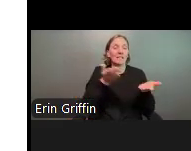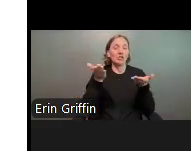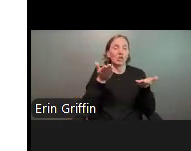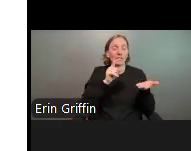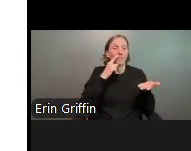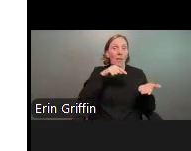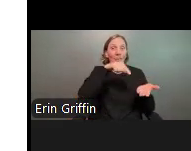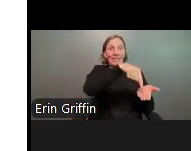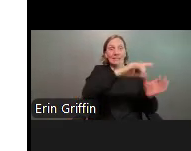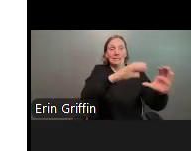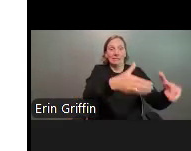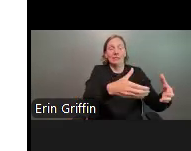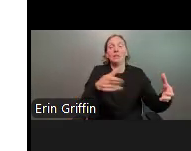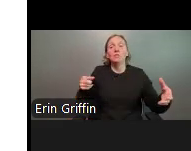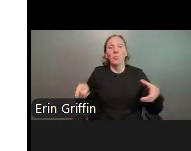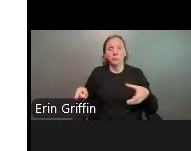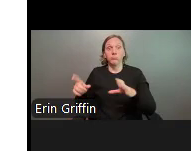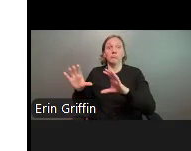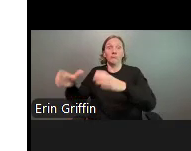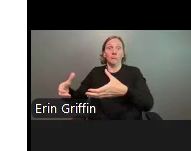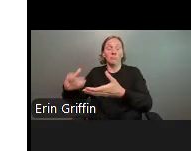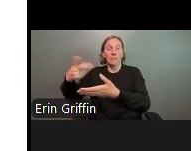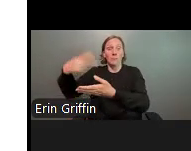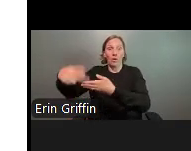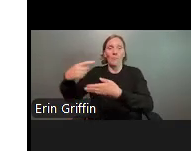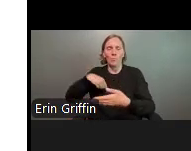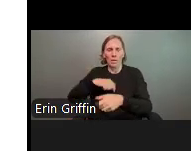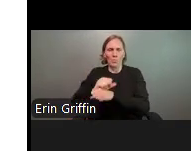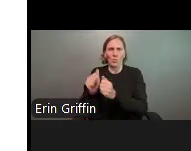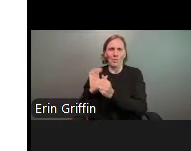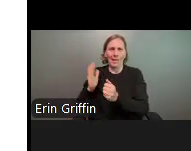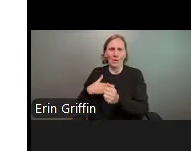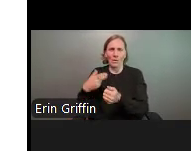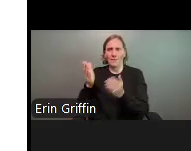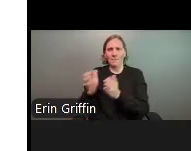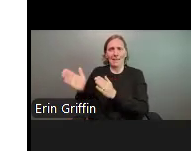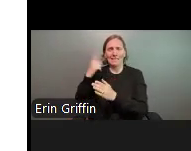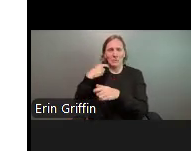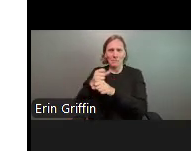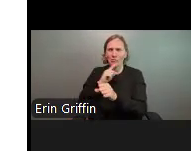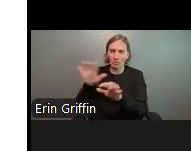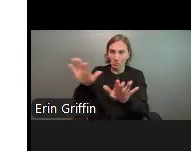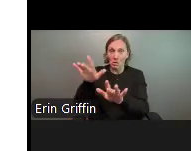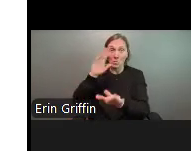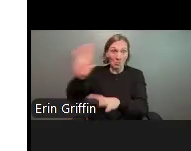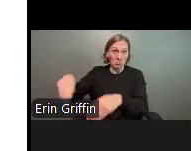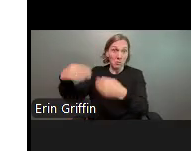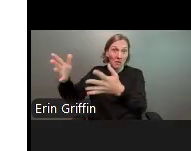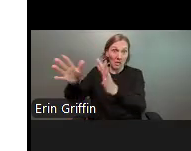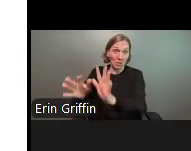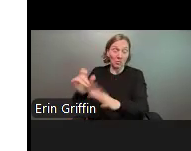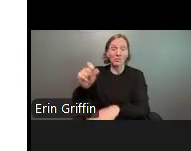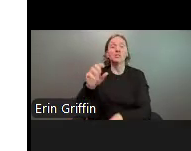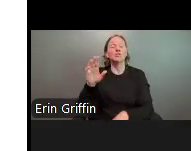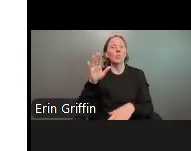with our plans to make sure that this service is available to support this population. And it's the responsibility of plans to